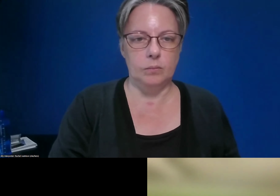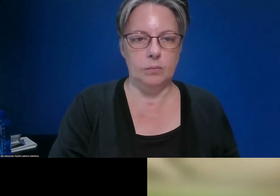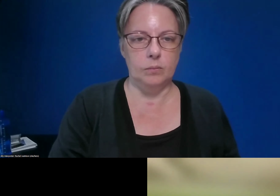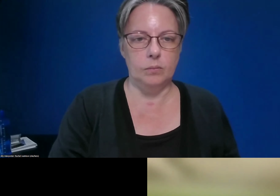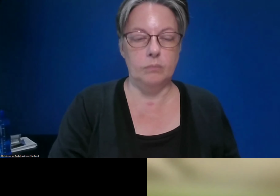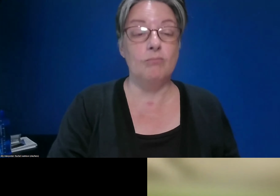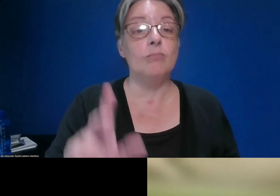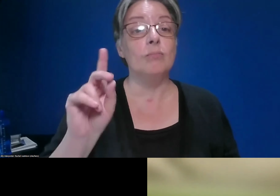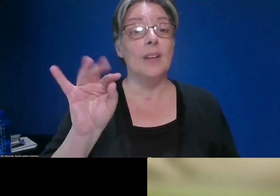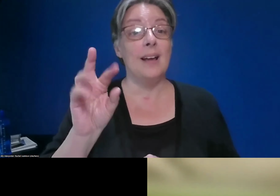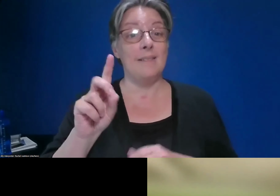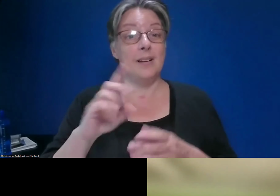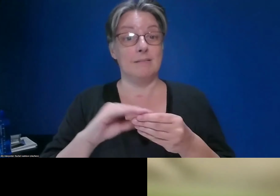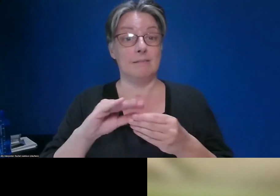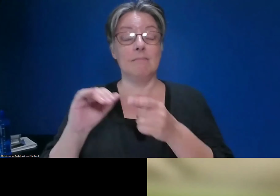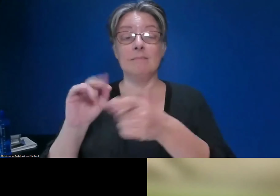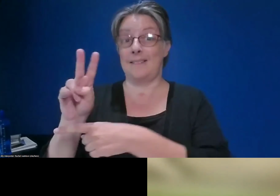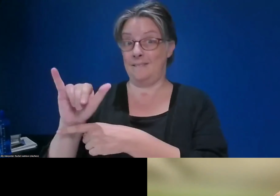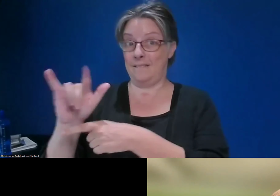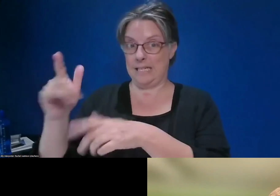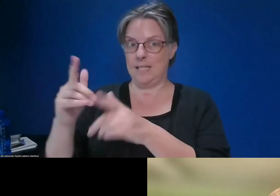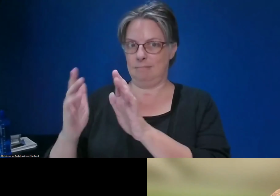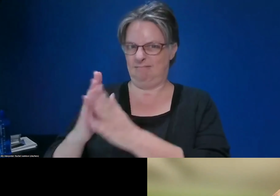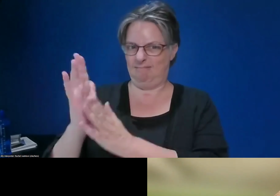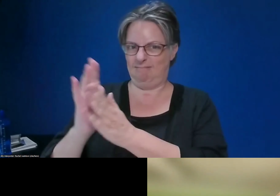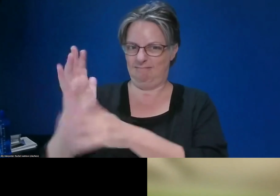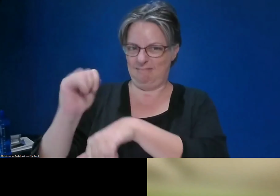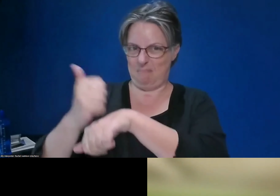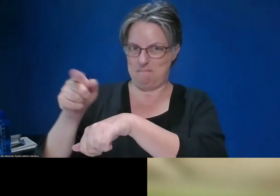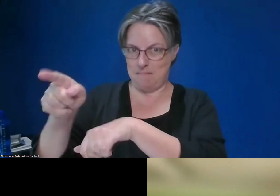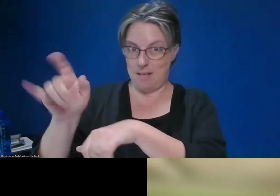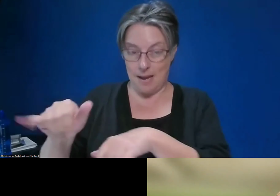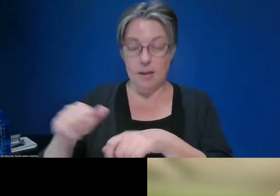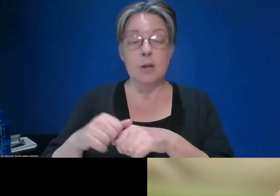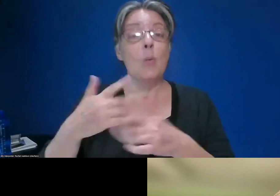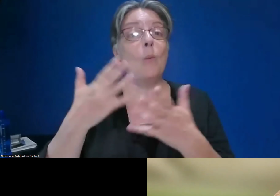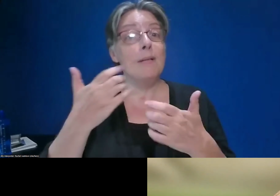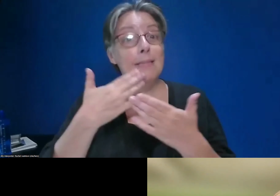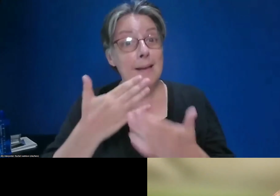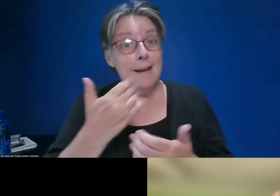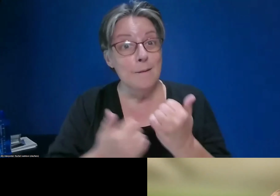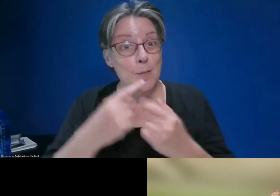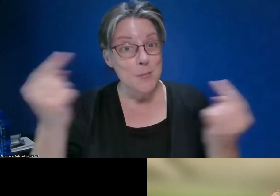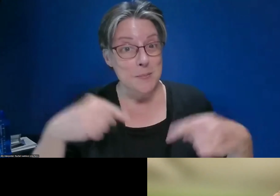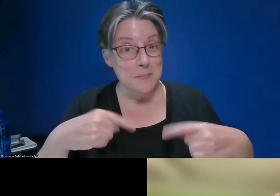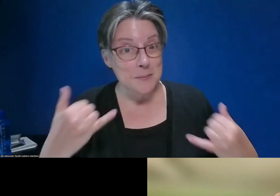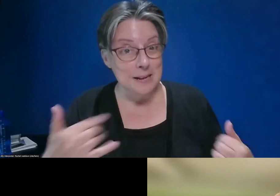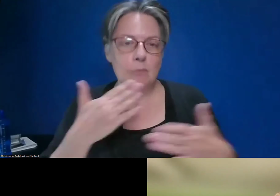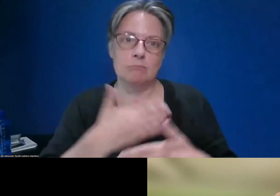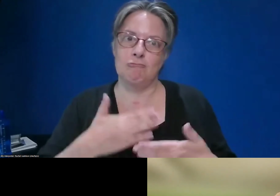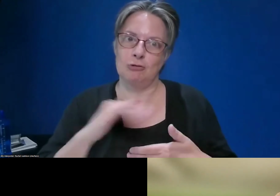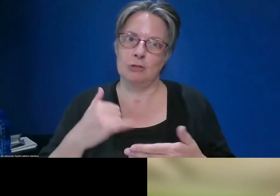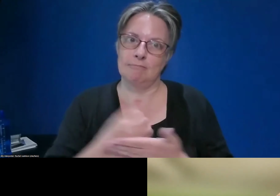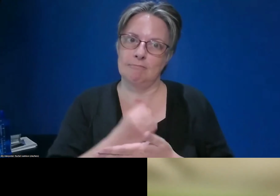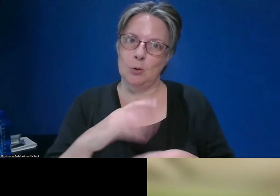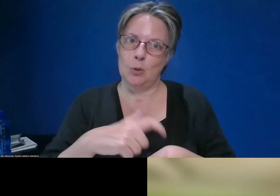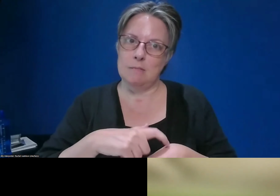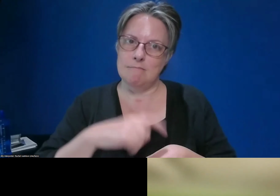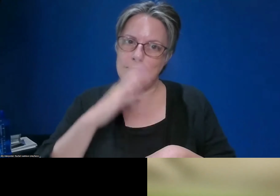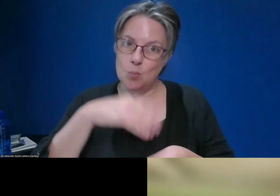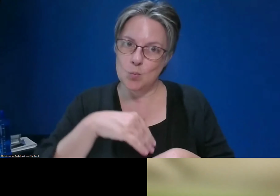And while V gets those slides up and running, I just want to thank everyone for being here today. We appreciate your time. We know that